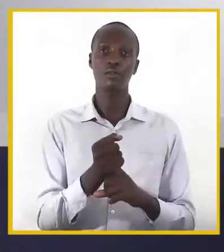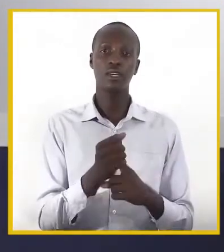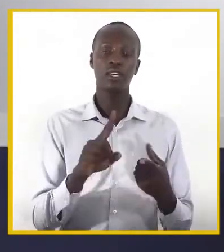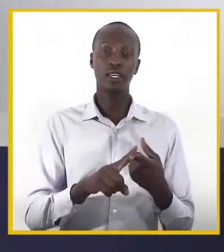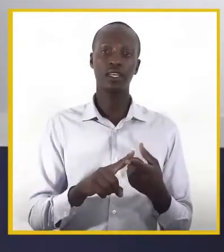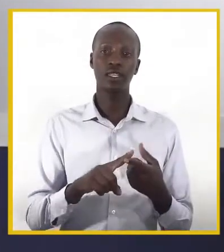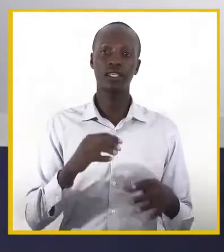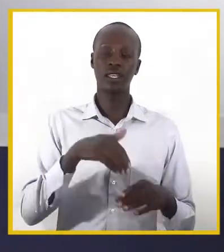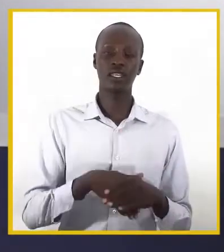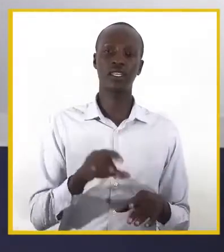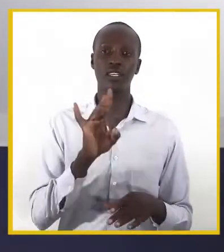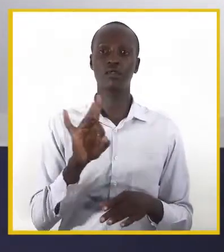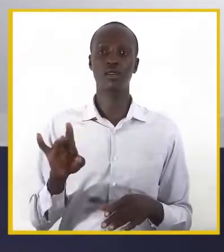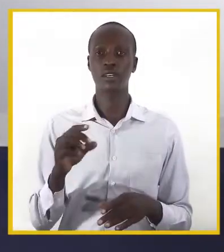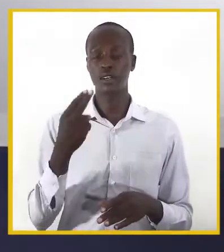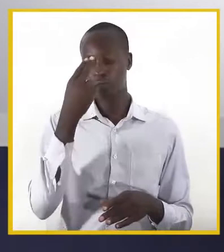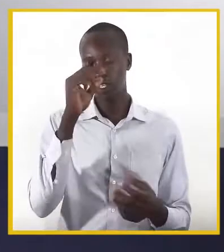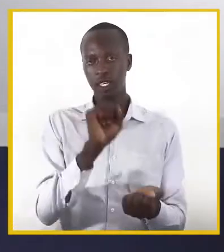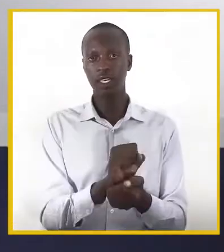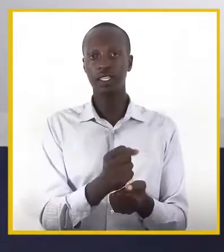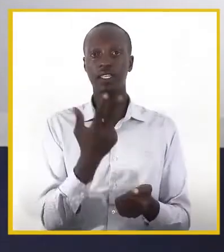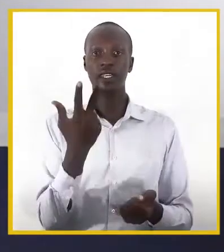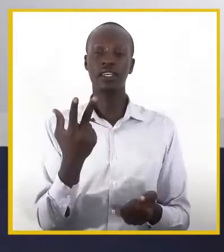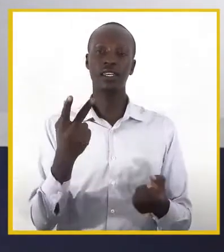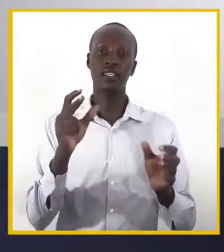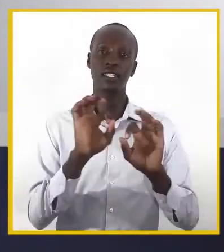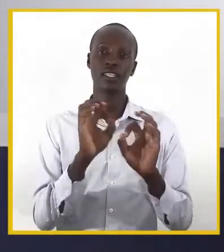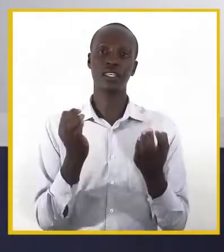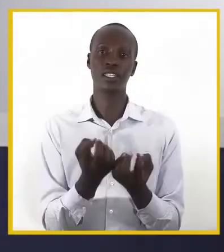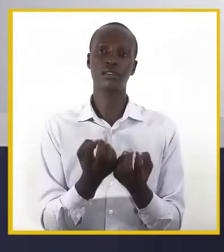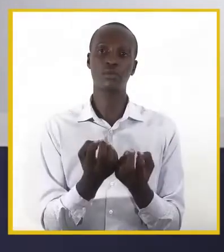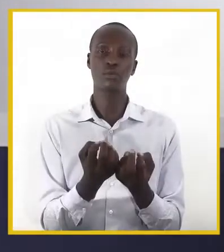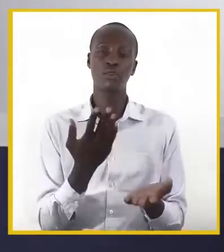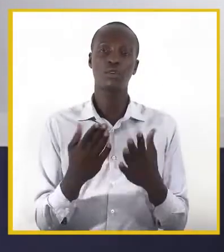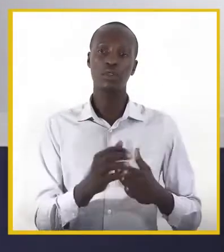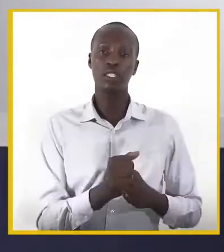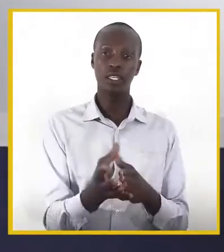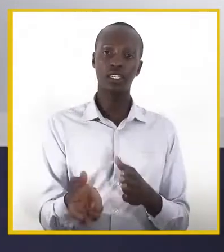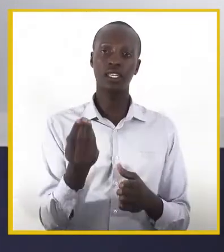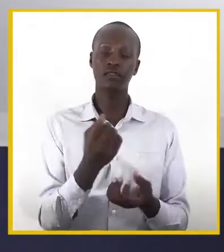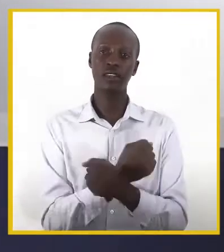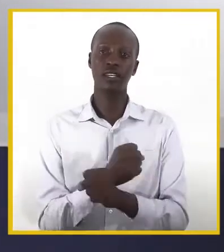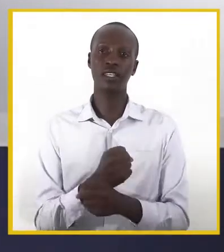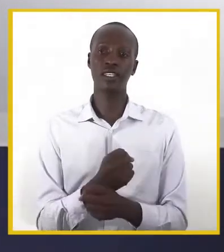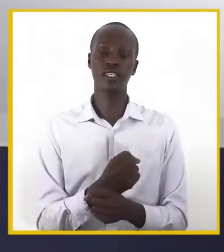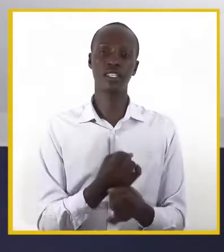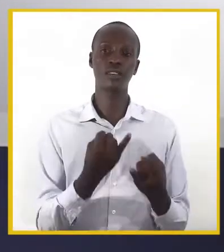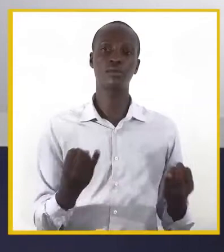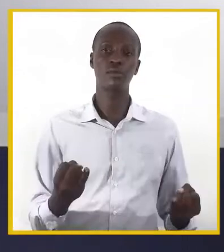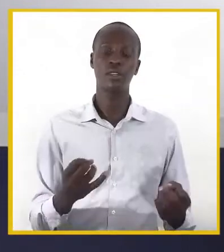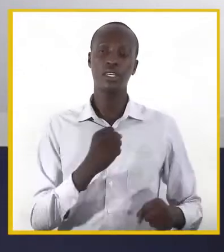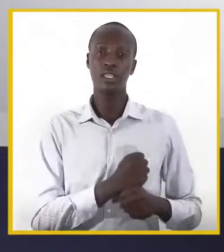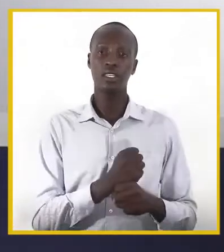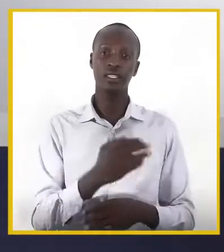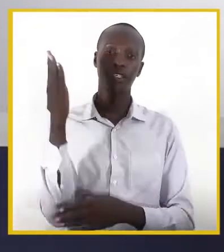police have arrested 8 members of a notorious Maketo Brothers gang, which led to the recovery of dangerous weapons such as machetes, kitchen